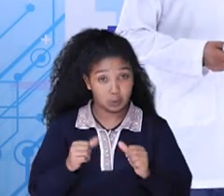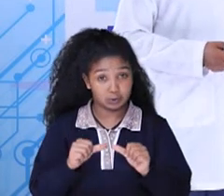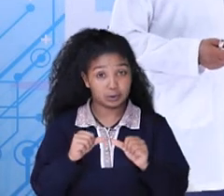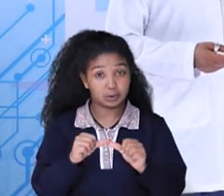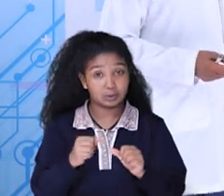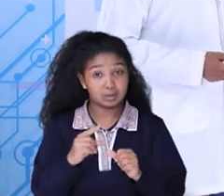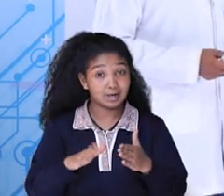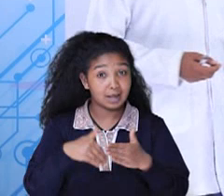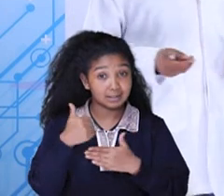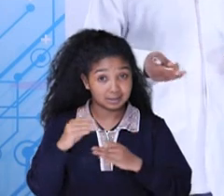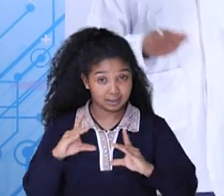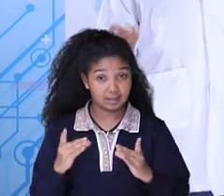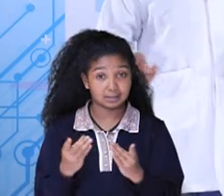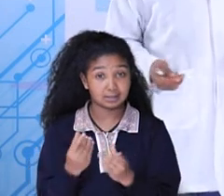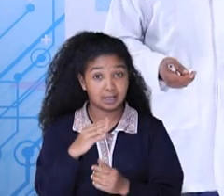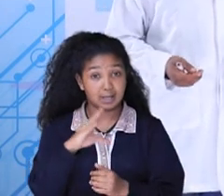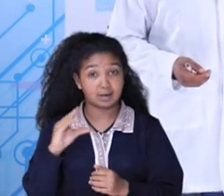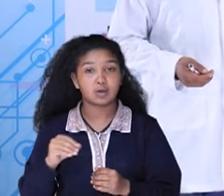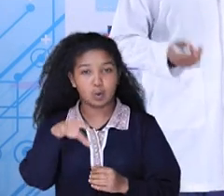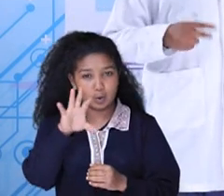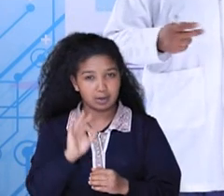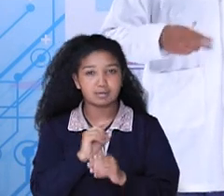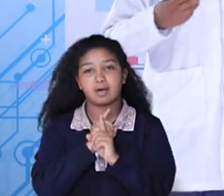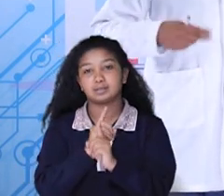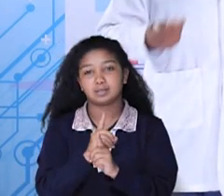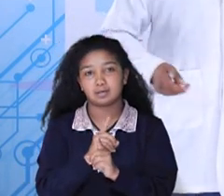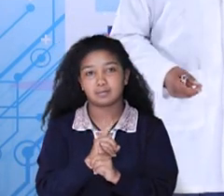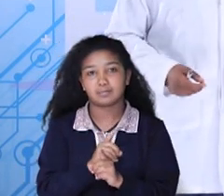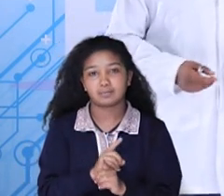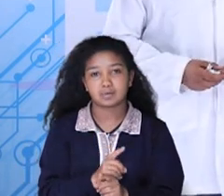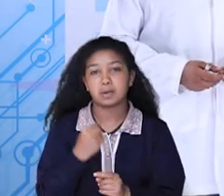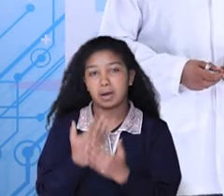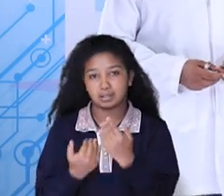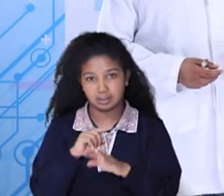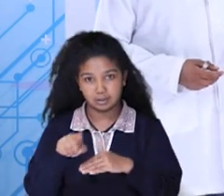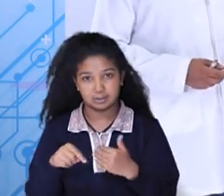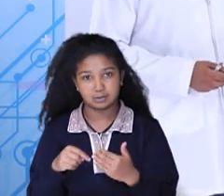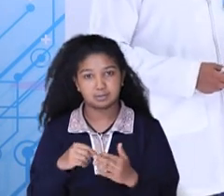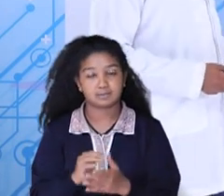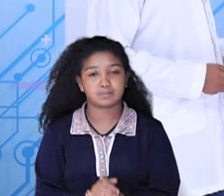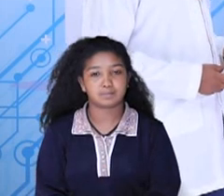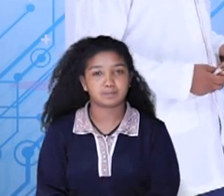continue the next sessions and you'll get the answers in my discussion.